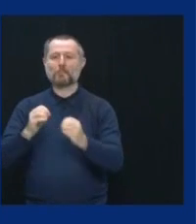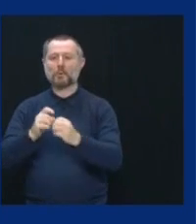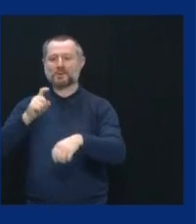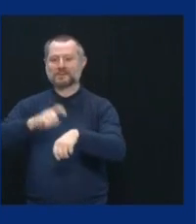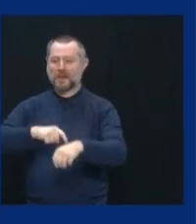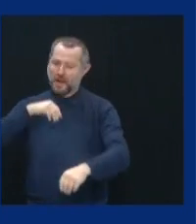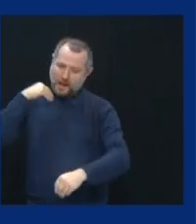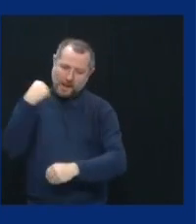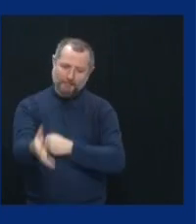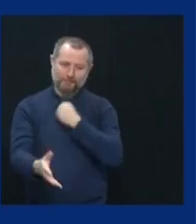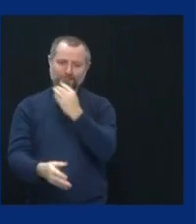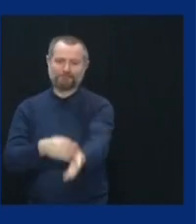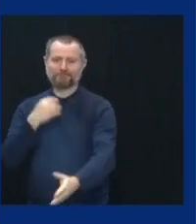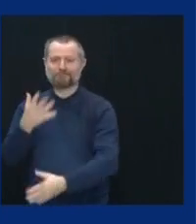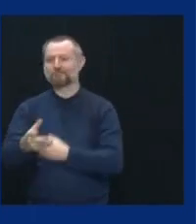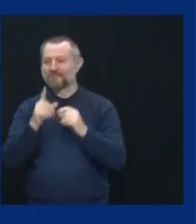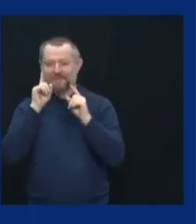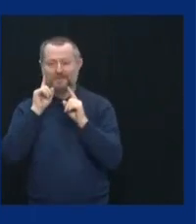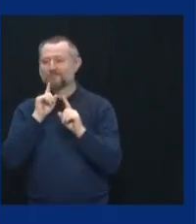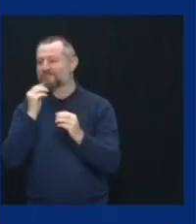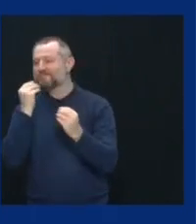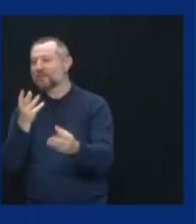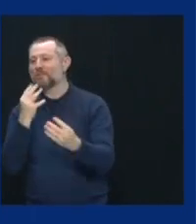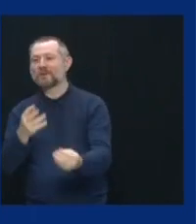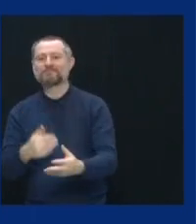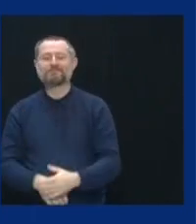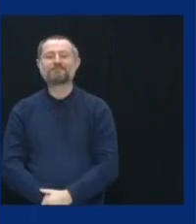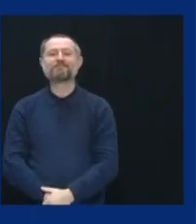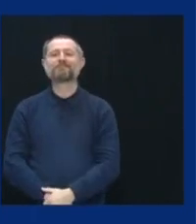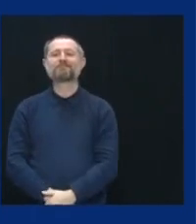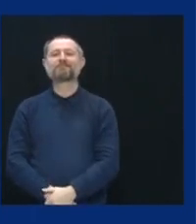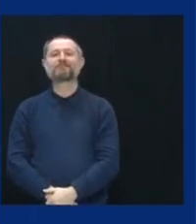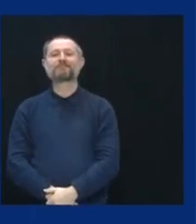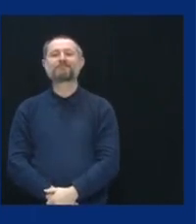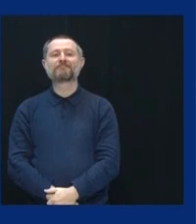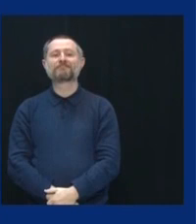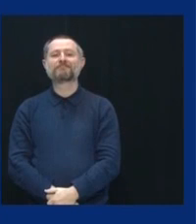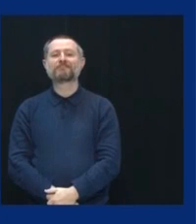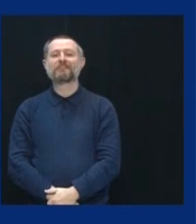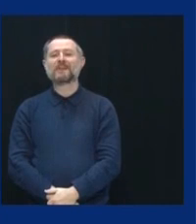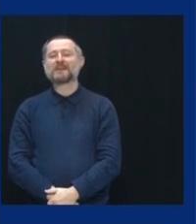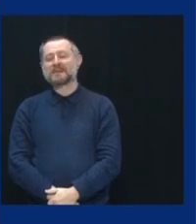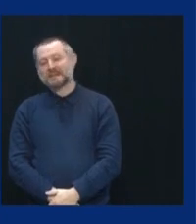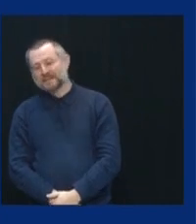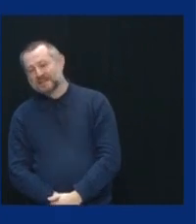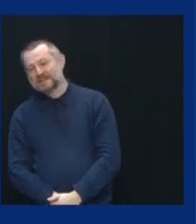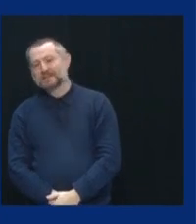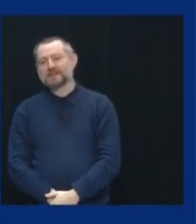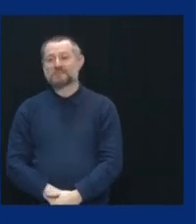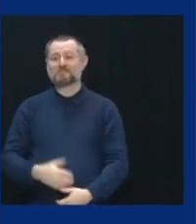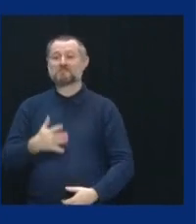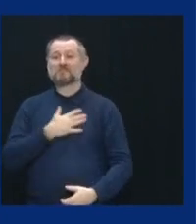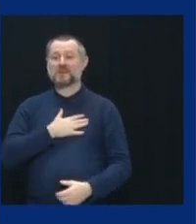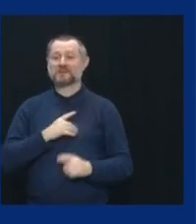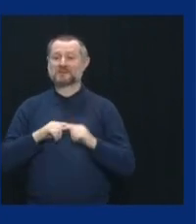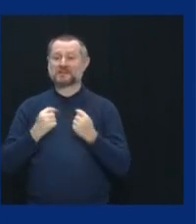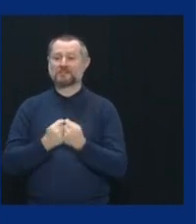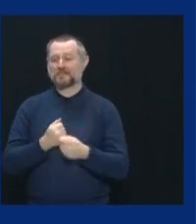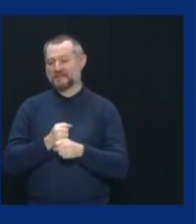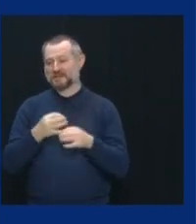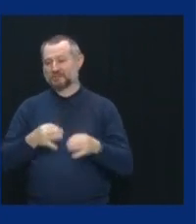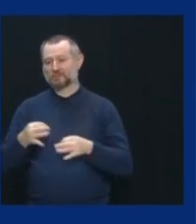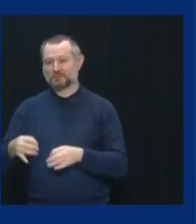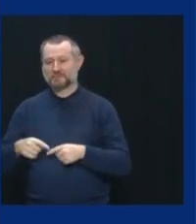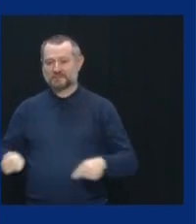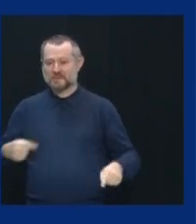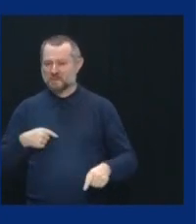information. I get the operational demand. I don't like to second guess my team.